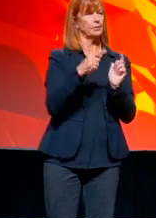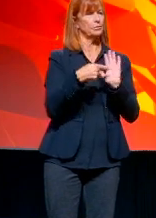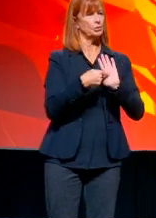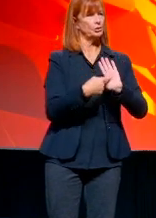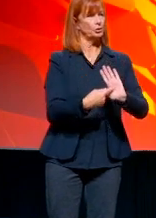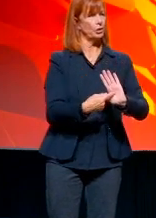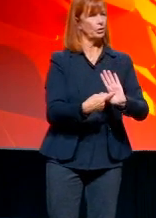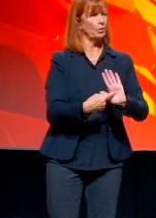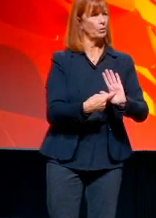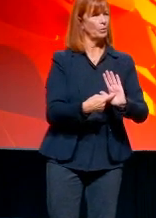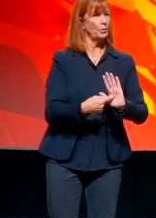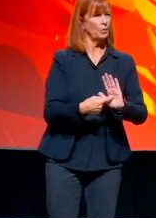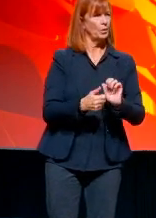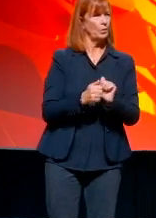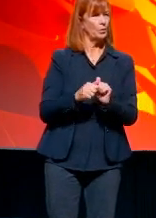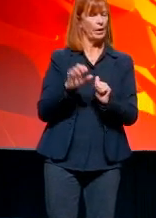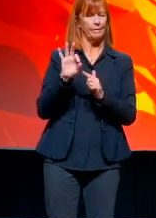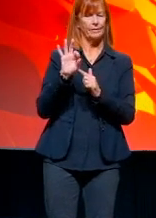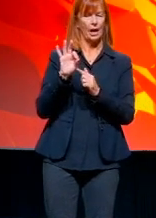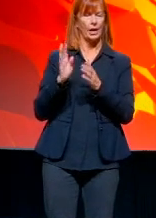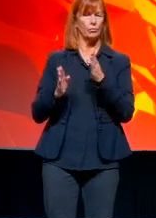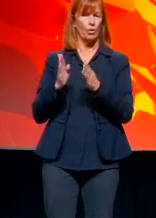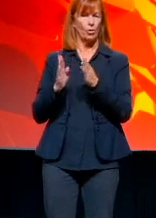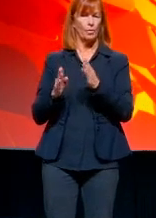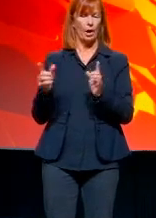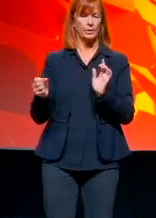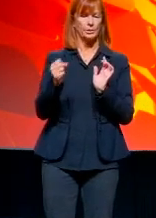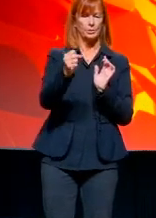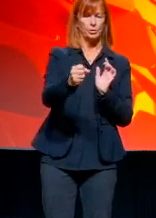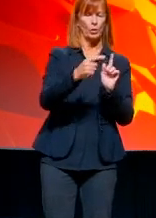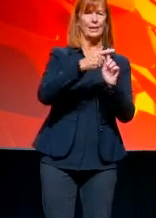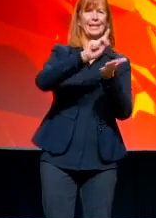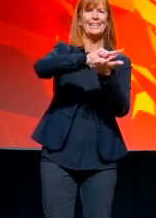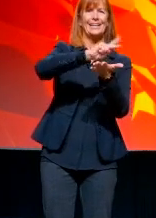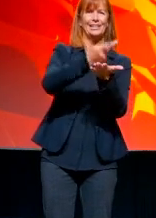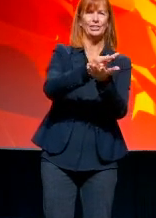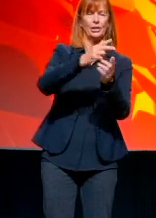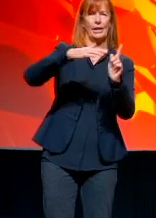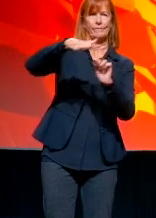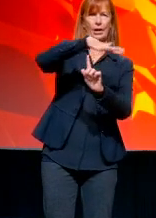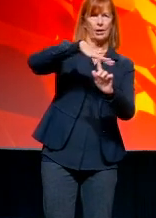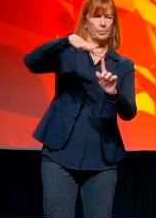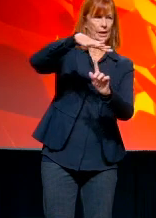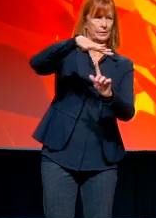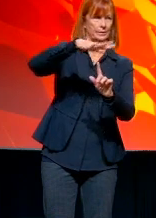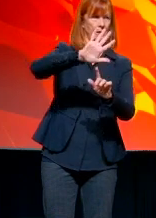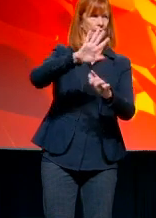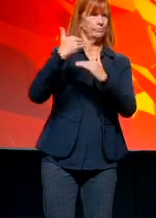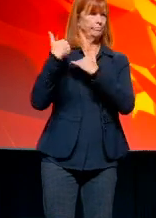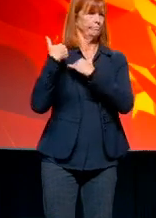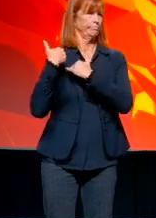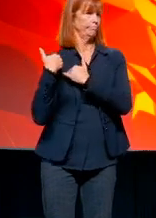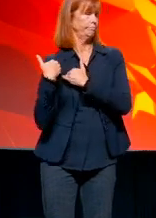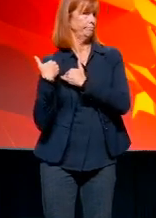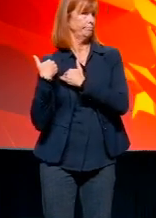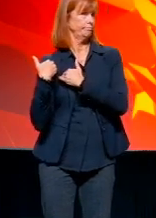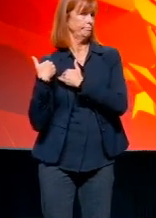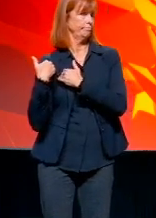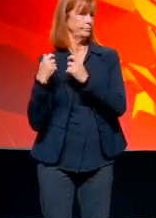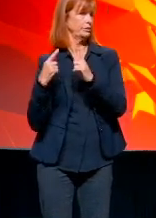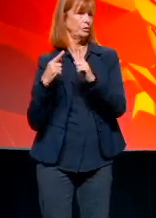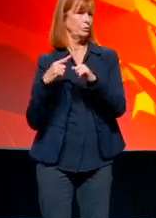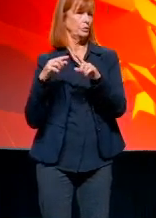this kind of 9 robots deployed in different kitchen environments, and they are tasked with performing a variety